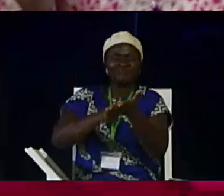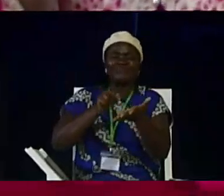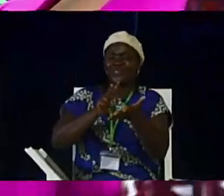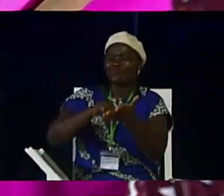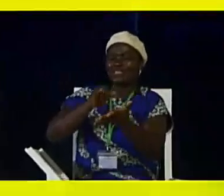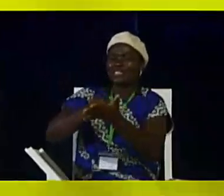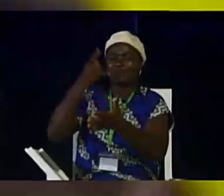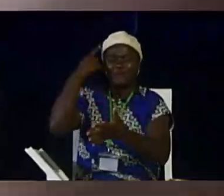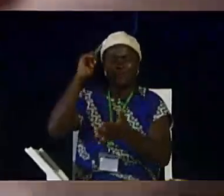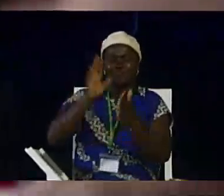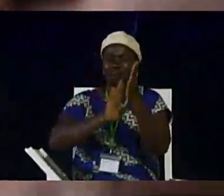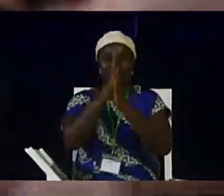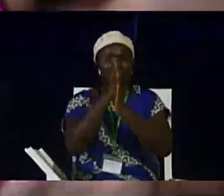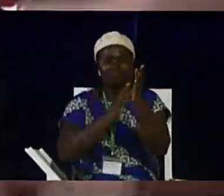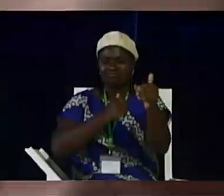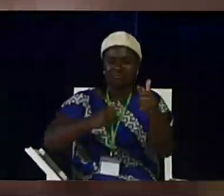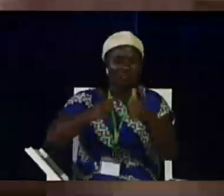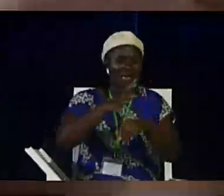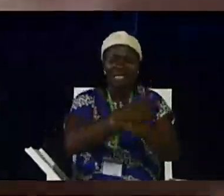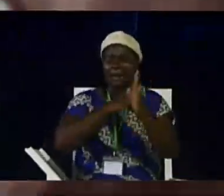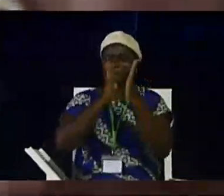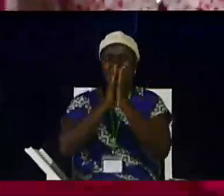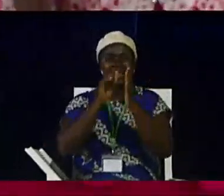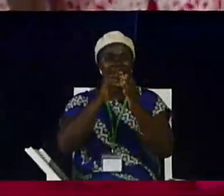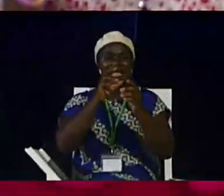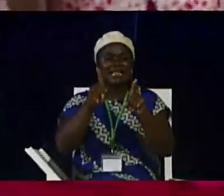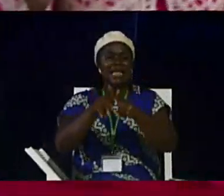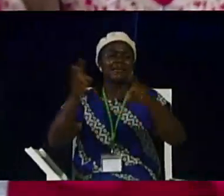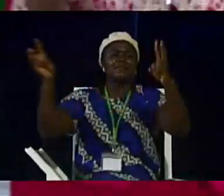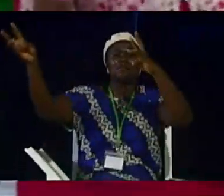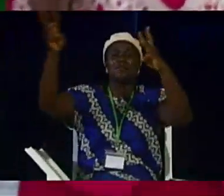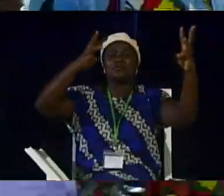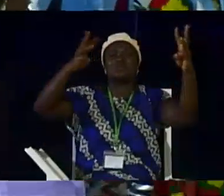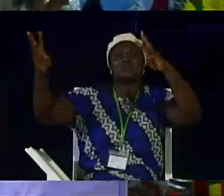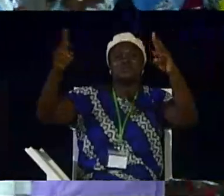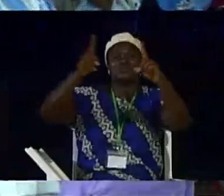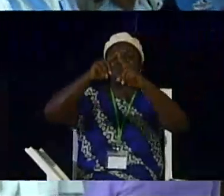it. Go in here, pray like warriors now, pray.